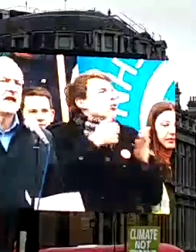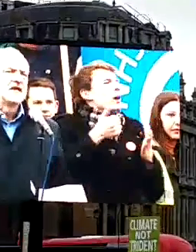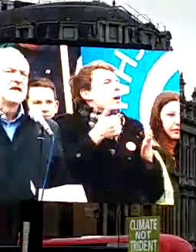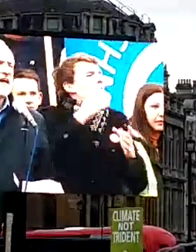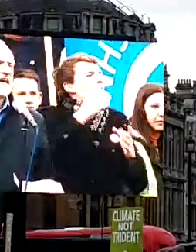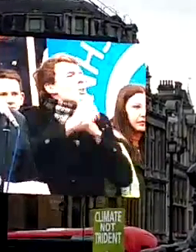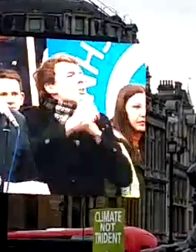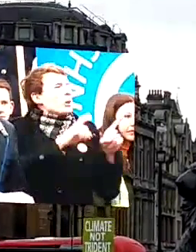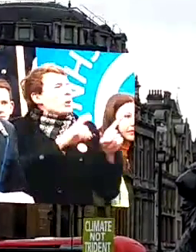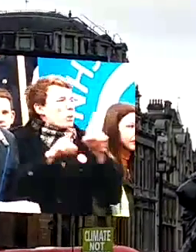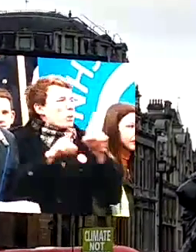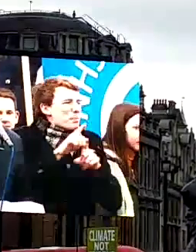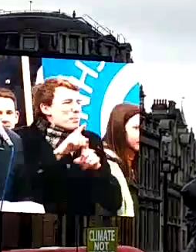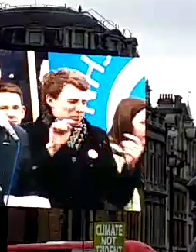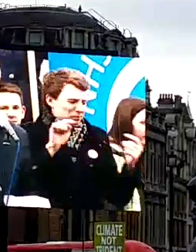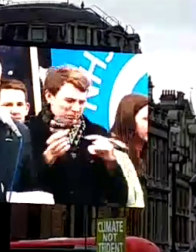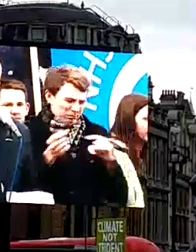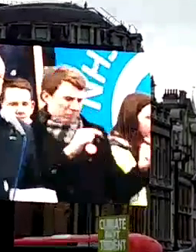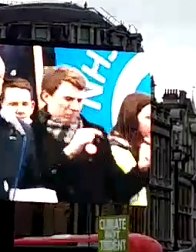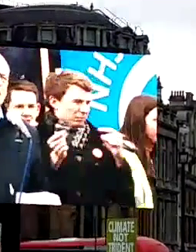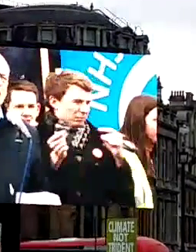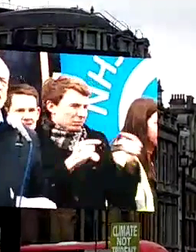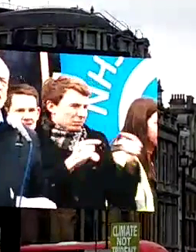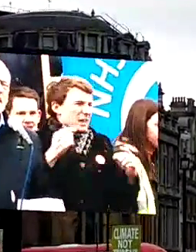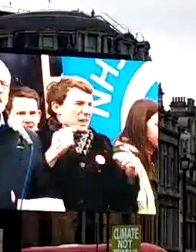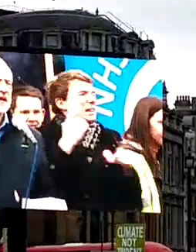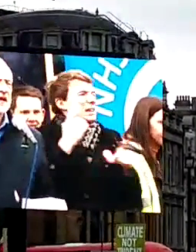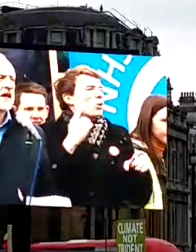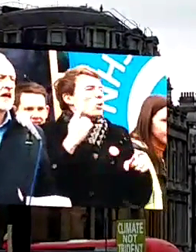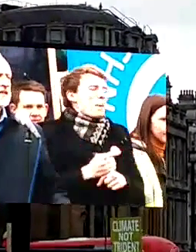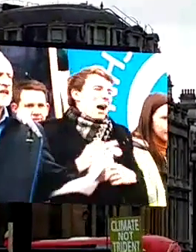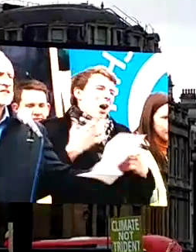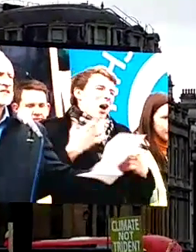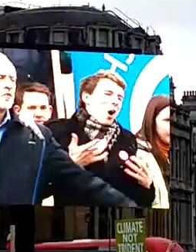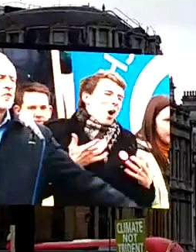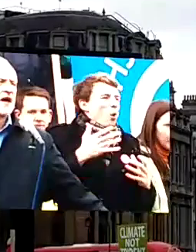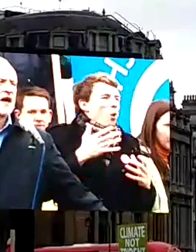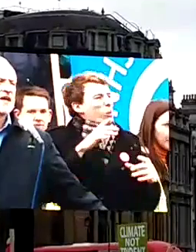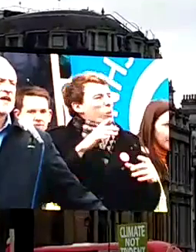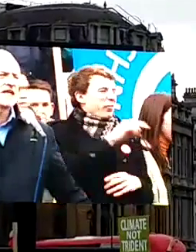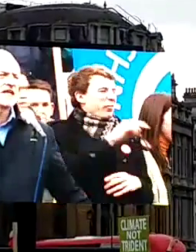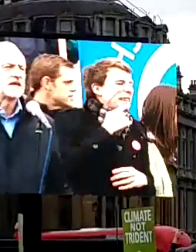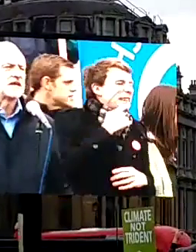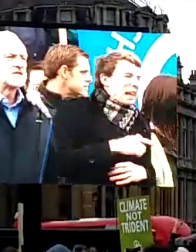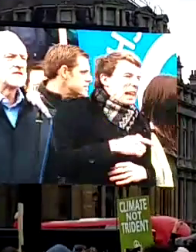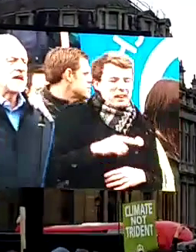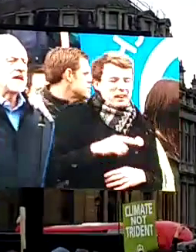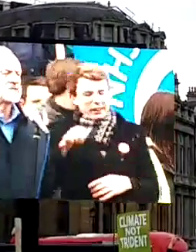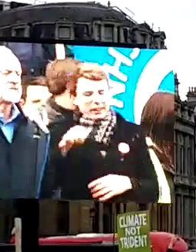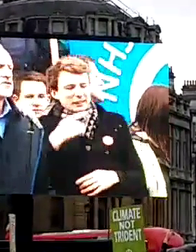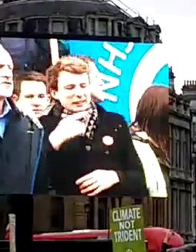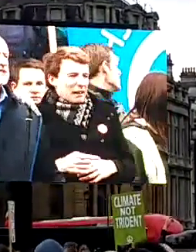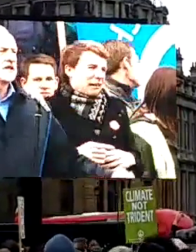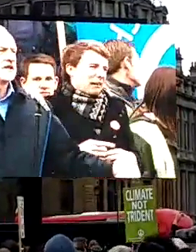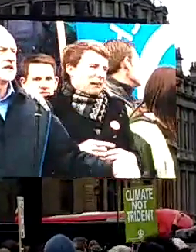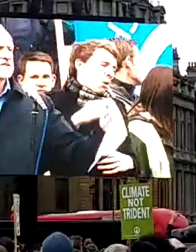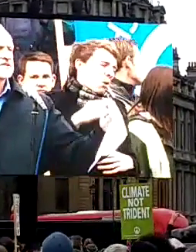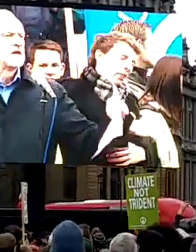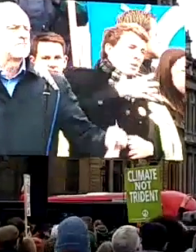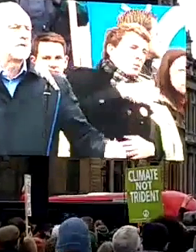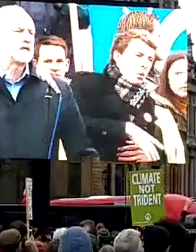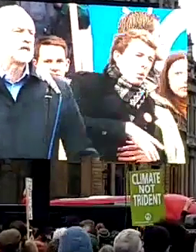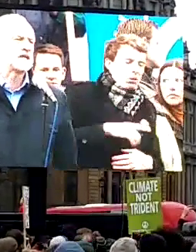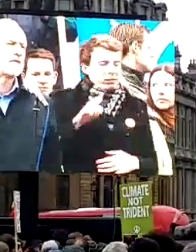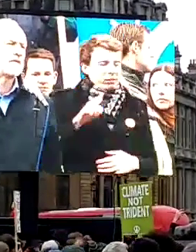a cynical set of alternatives that are put forward. X says this, Y says that, Z has an interest in